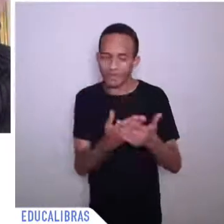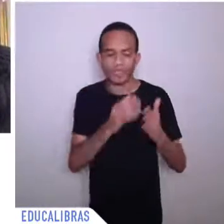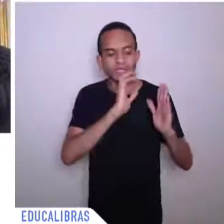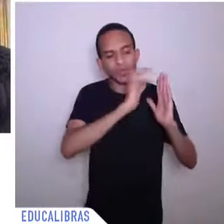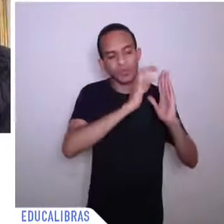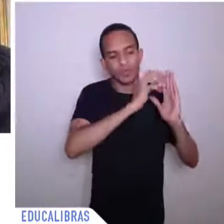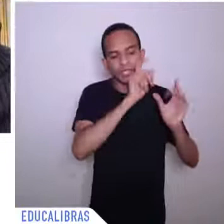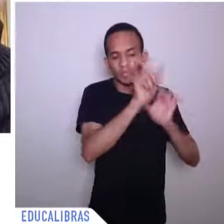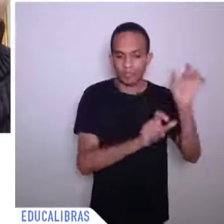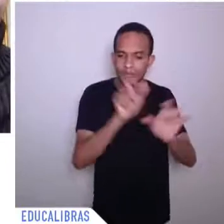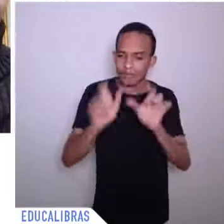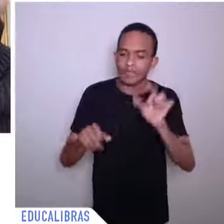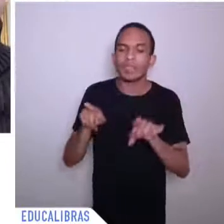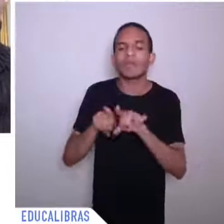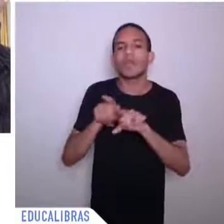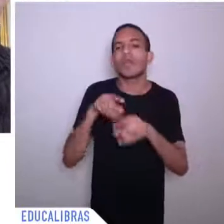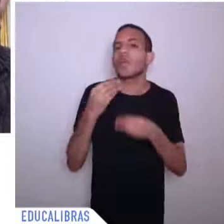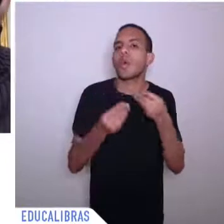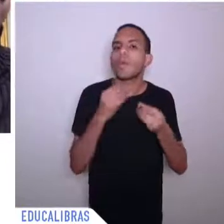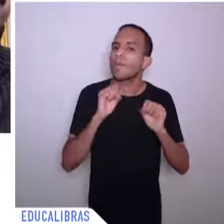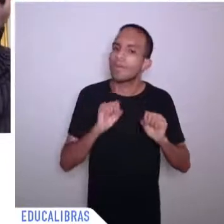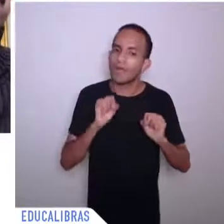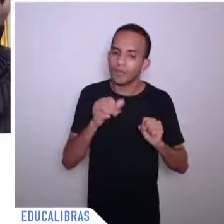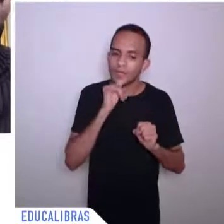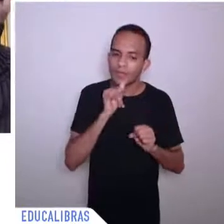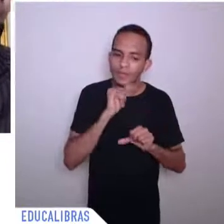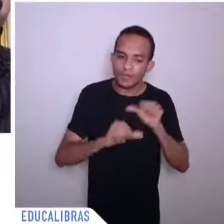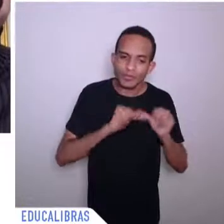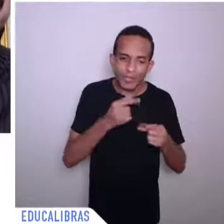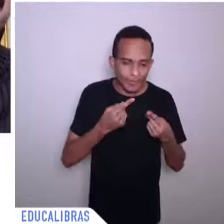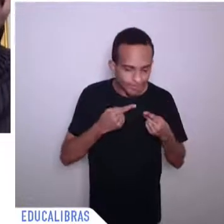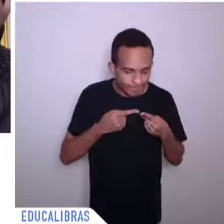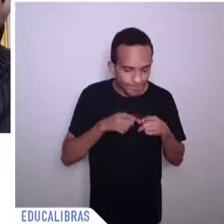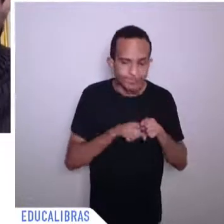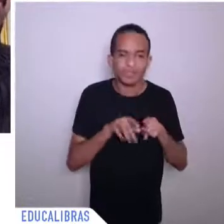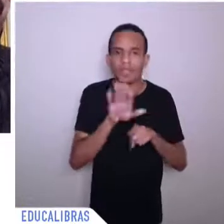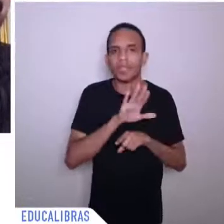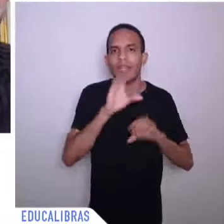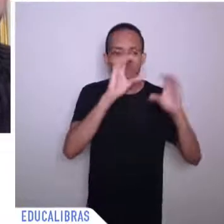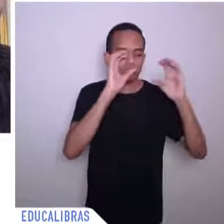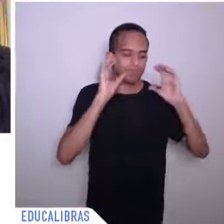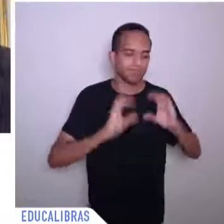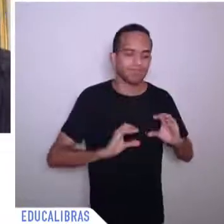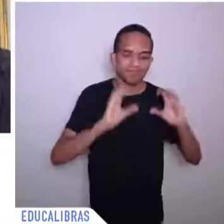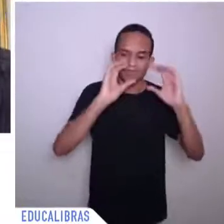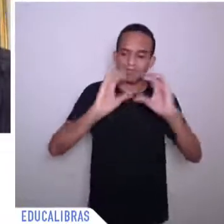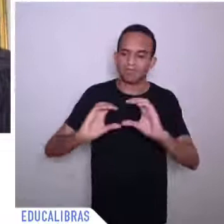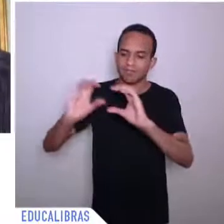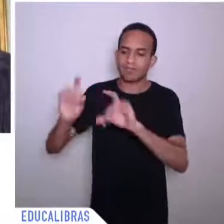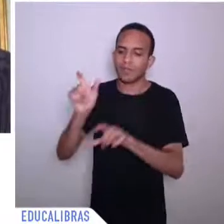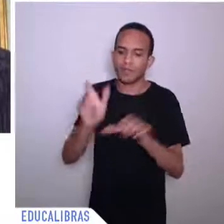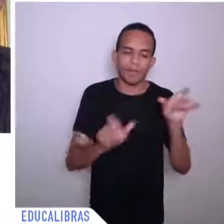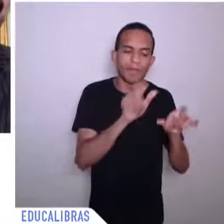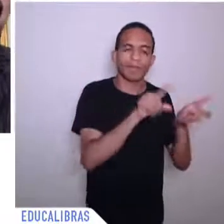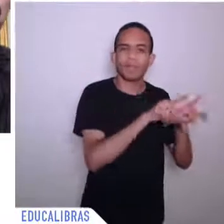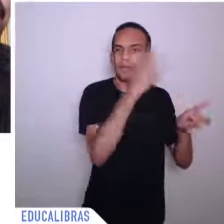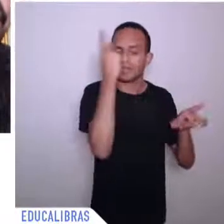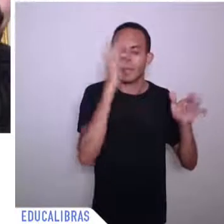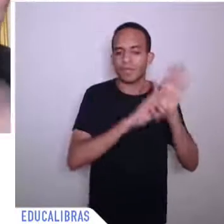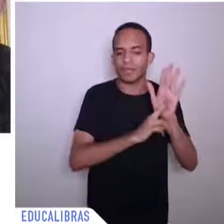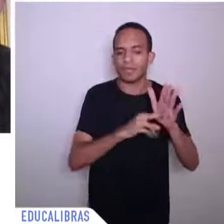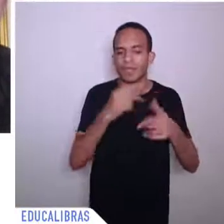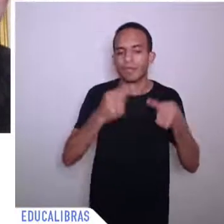how do you think we can get back to the citizens trusting the politicians again and